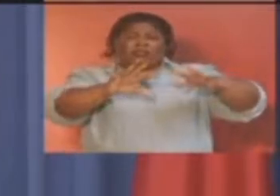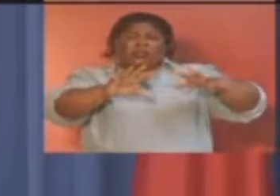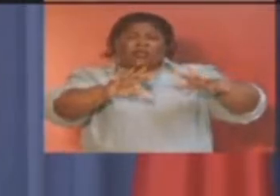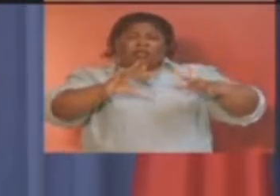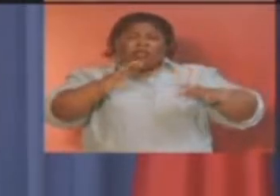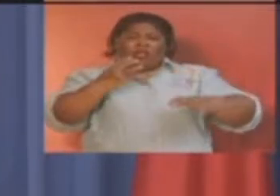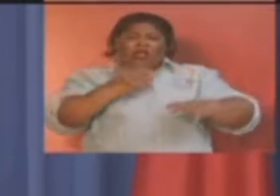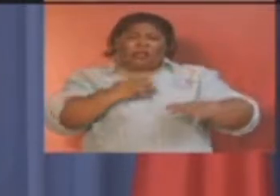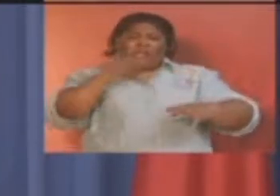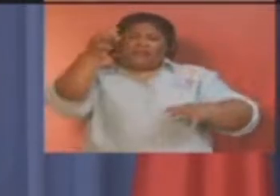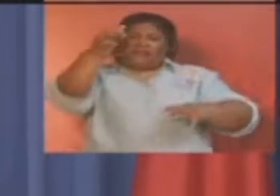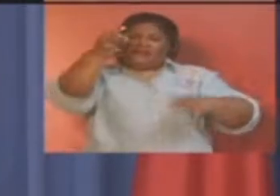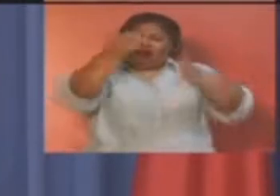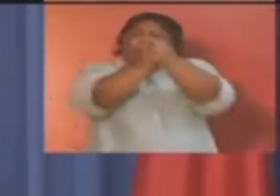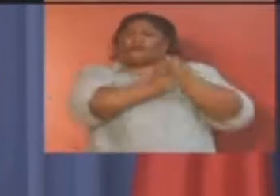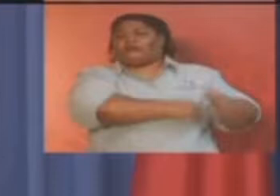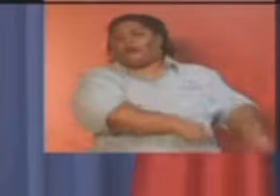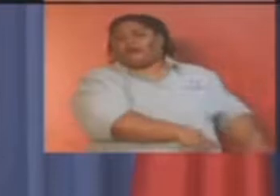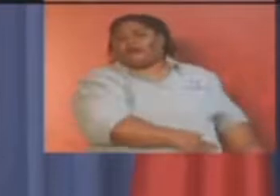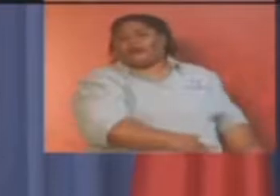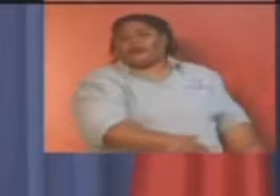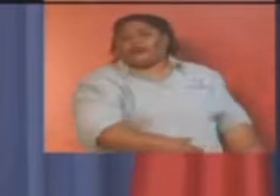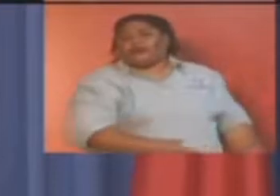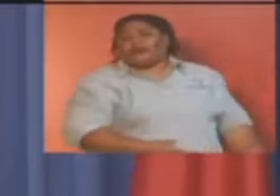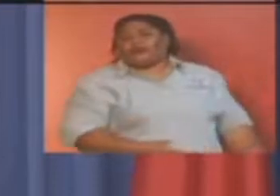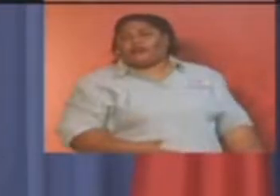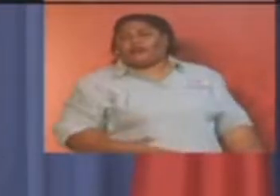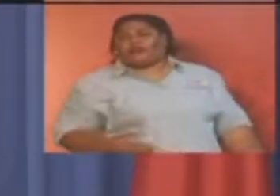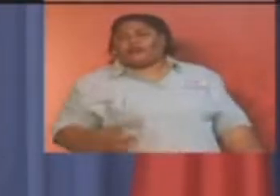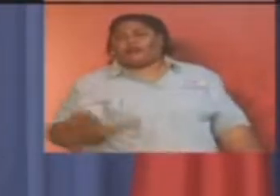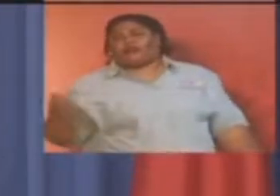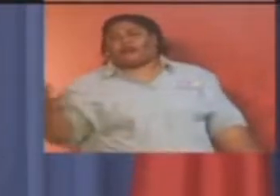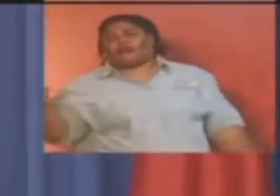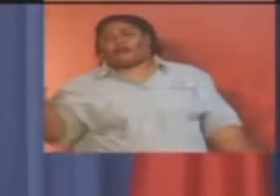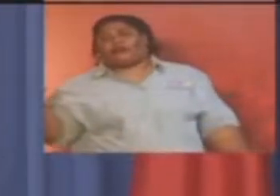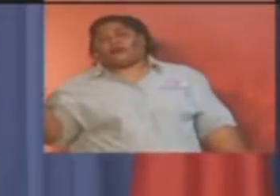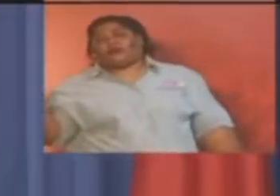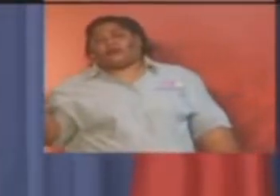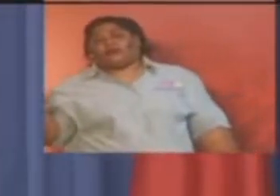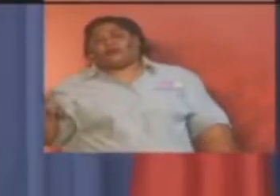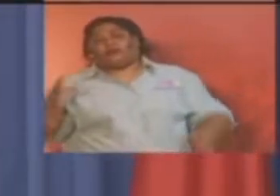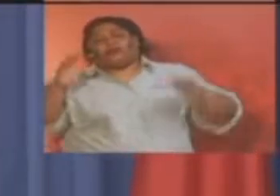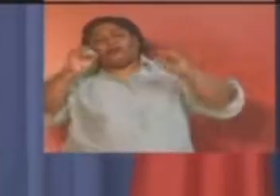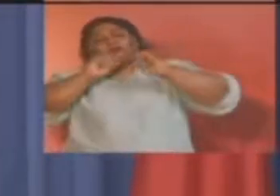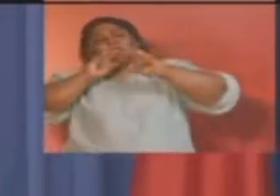the future of our country.